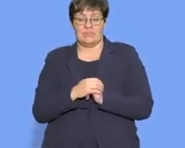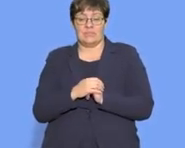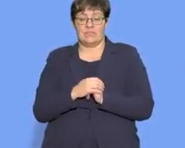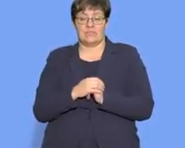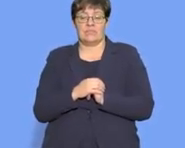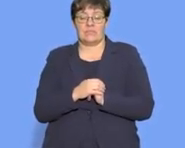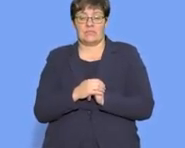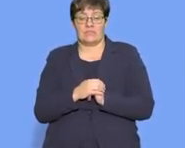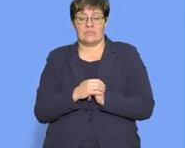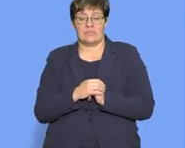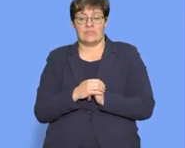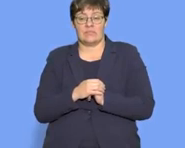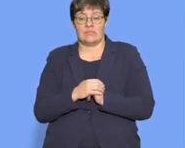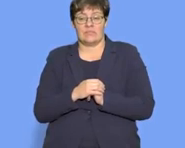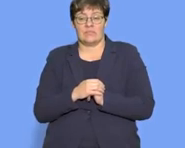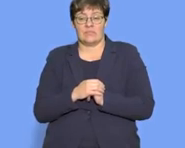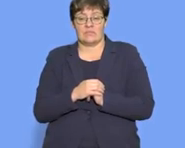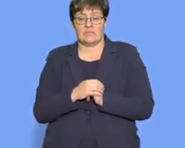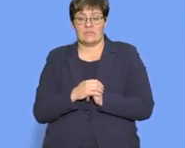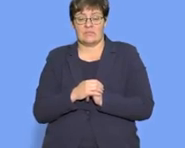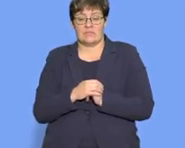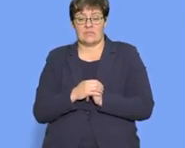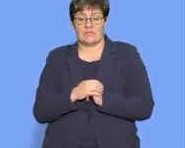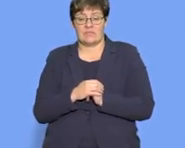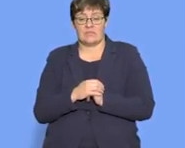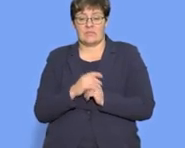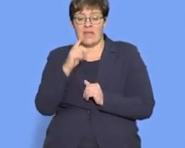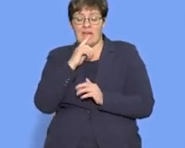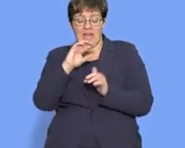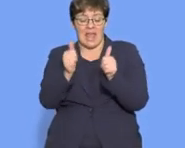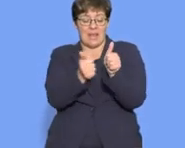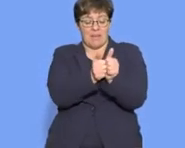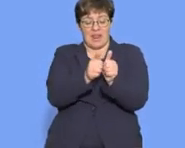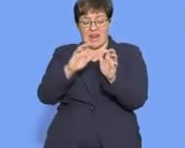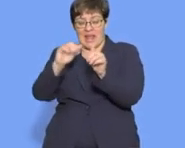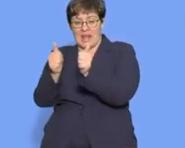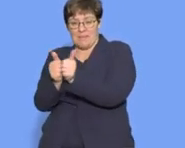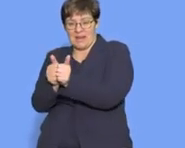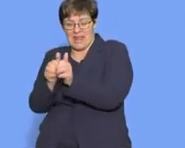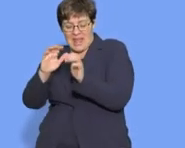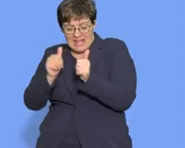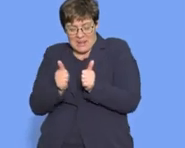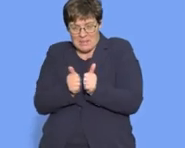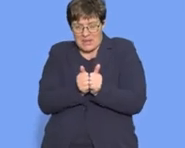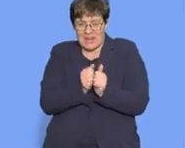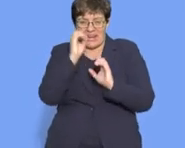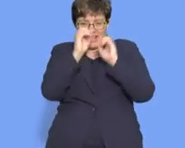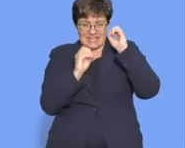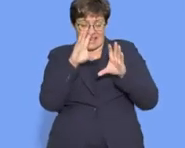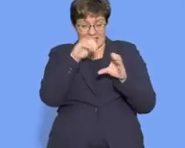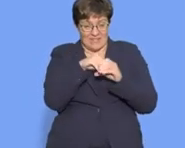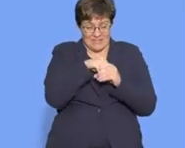And you can pick up there are little companion cells between the big sieve tube cells.